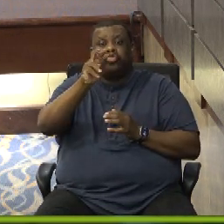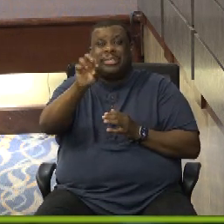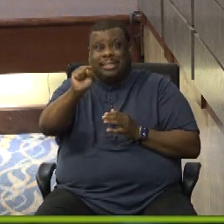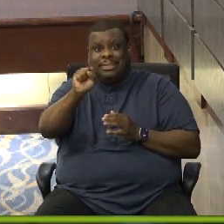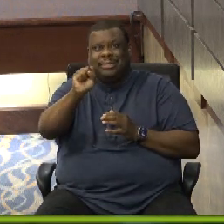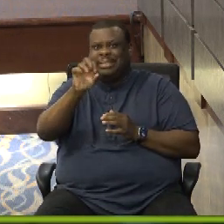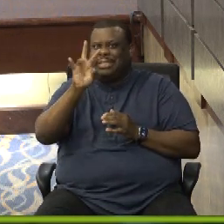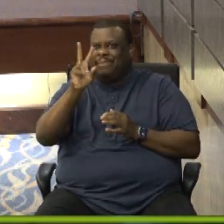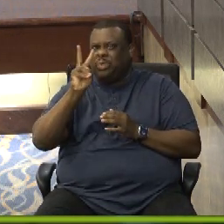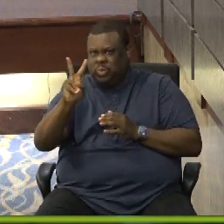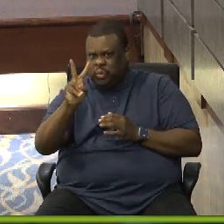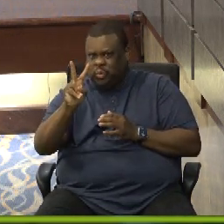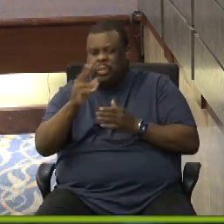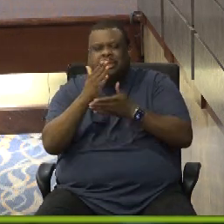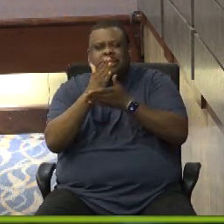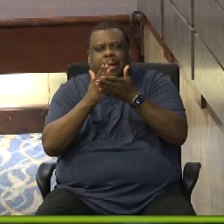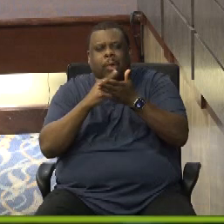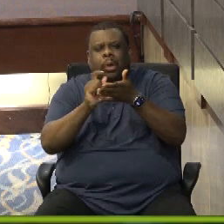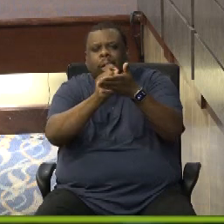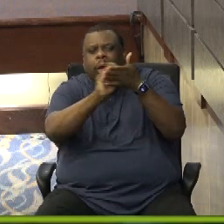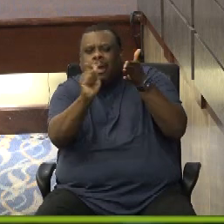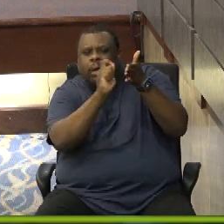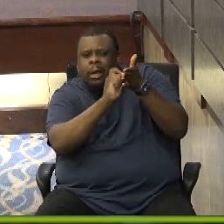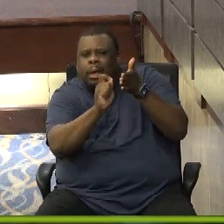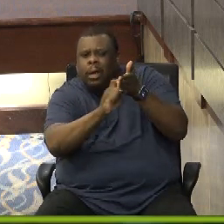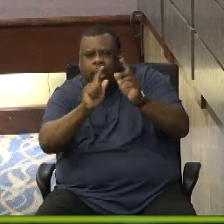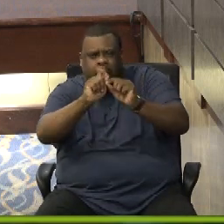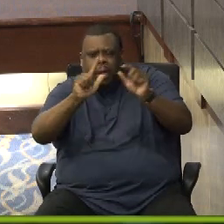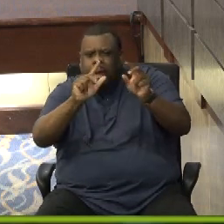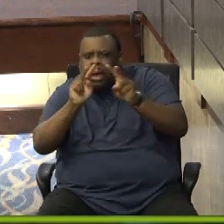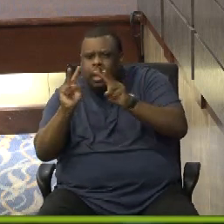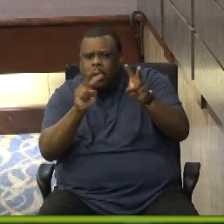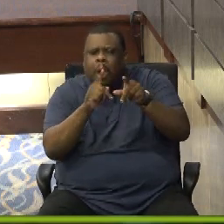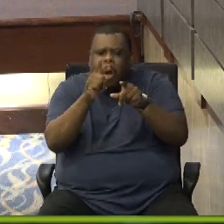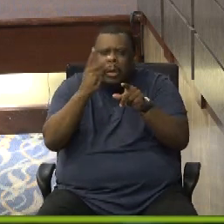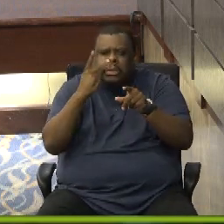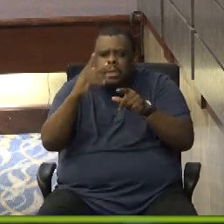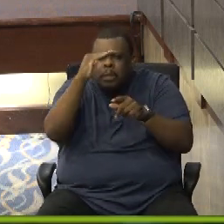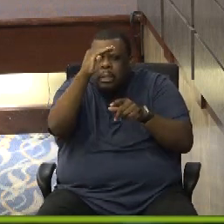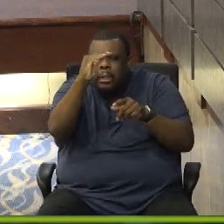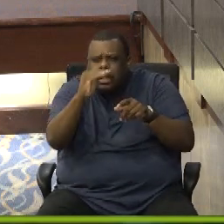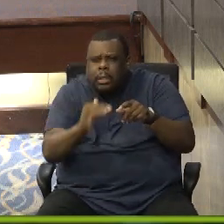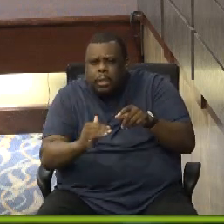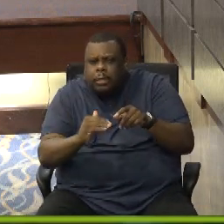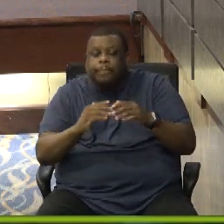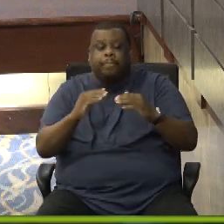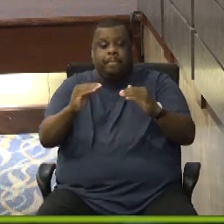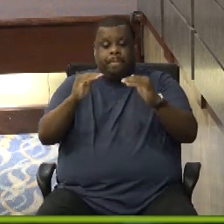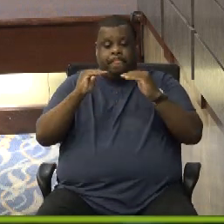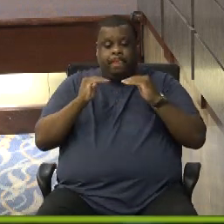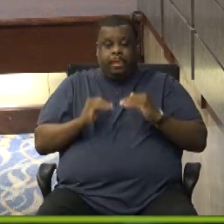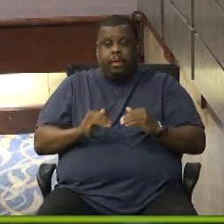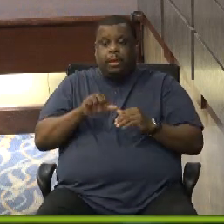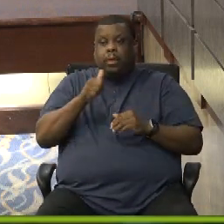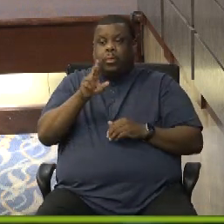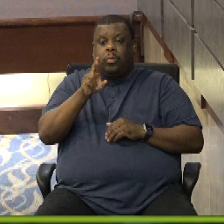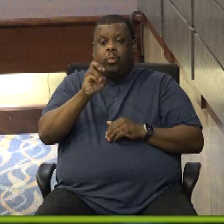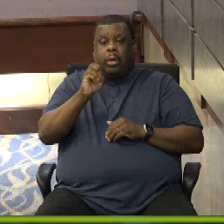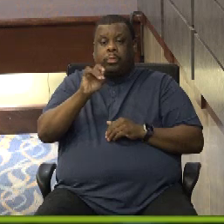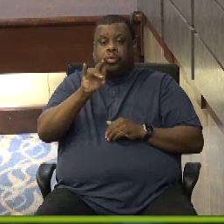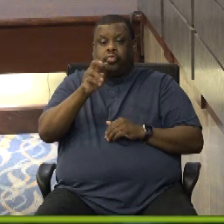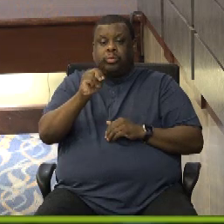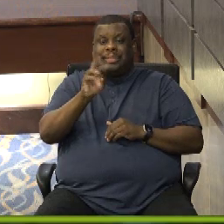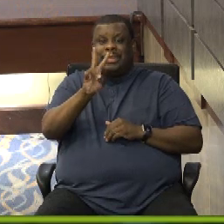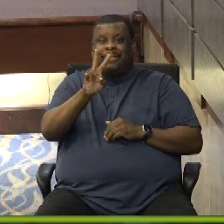of them for you this afternoon. Resolution 740 approves a